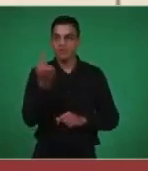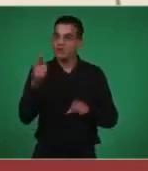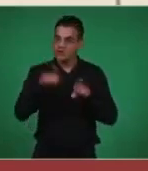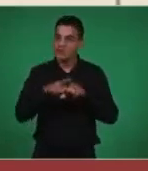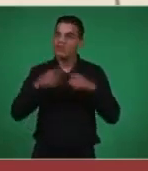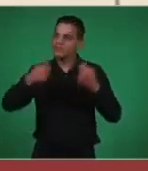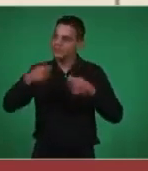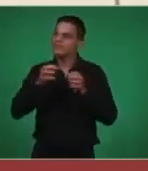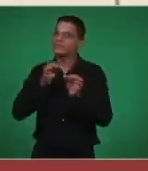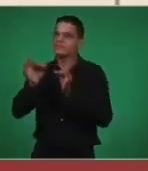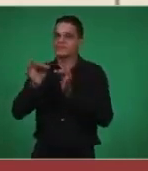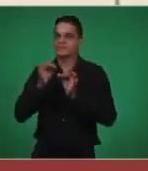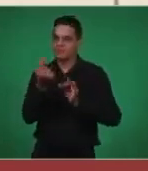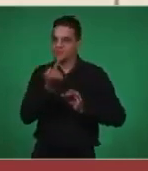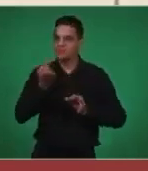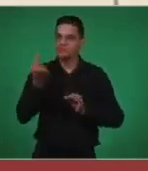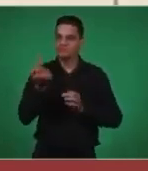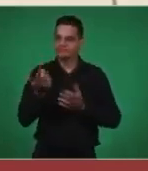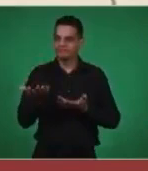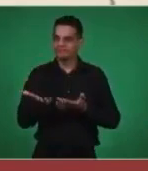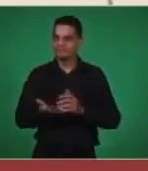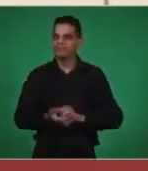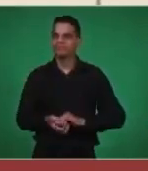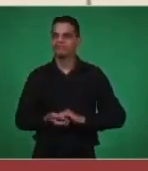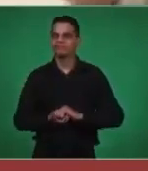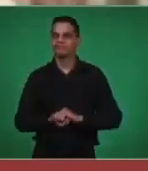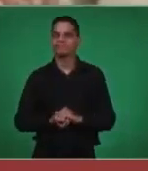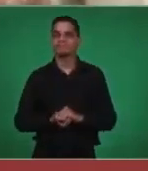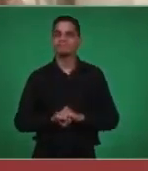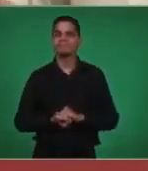And we also need to be organized, right, my brother?